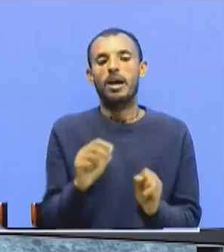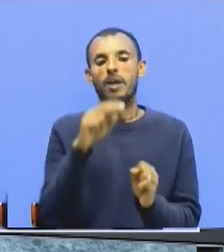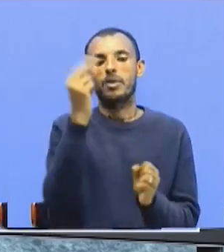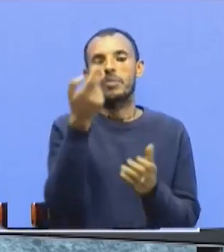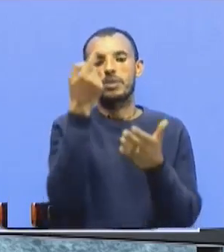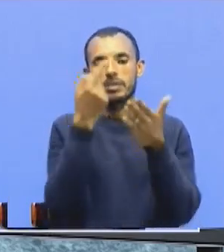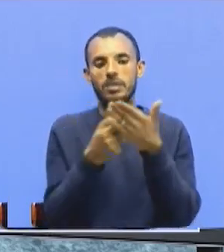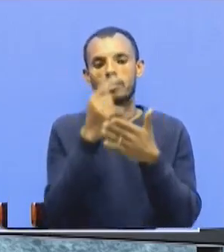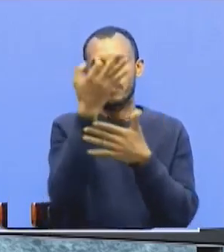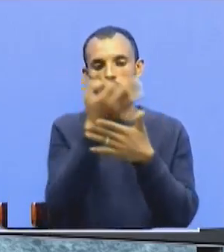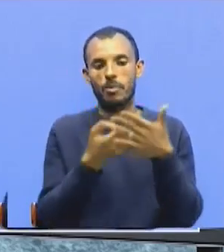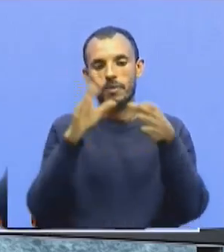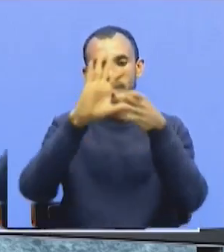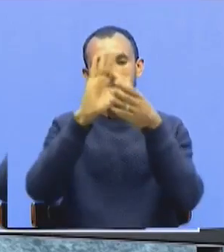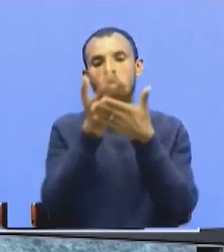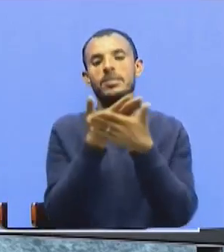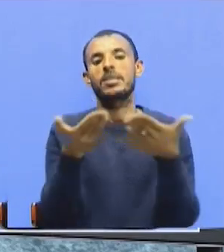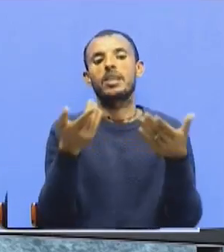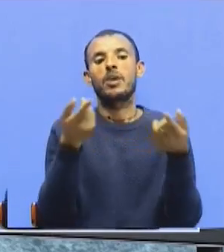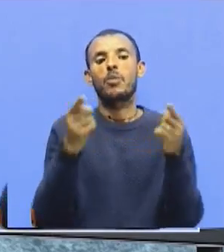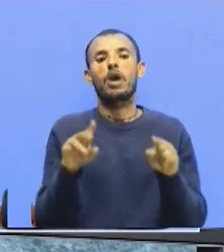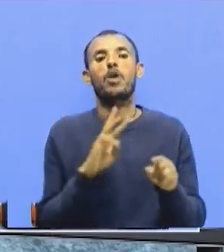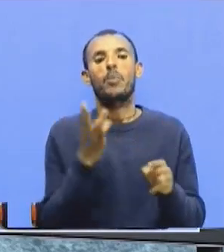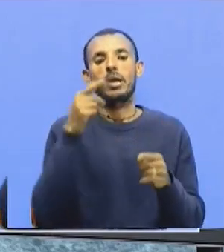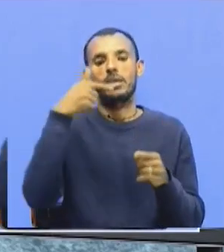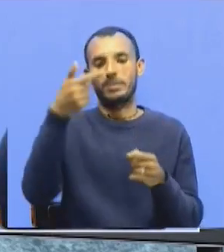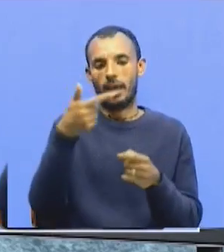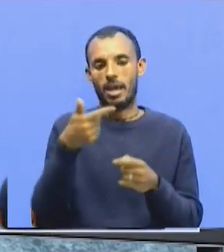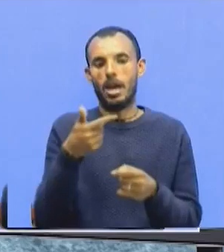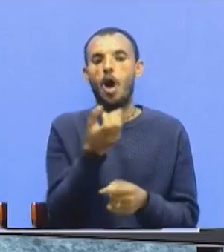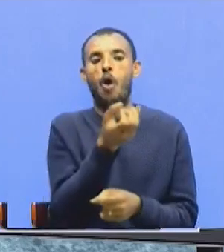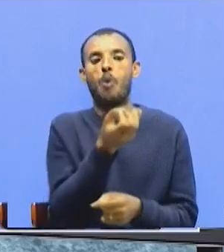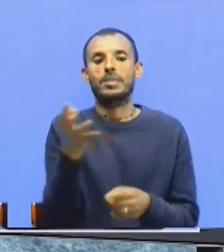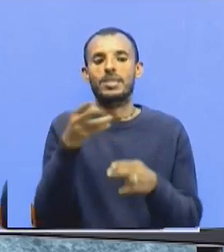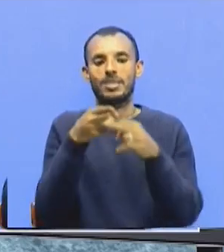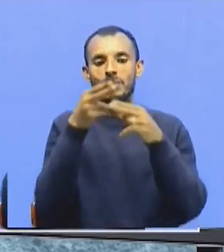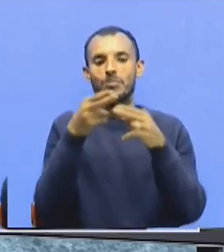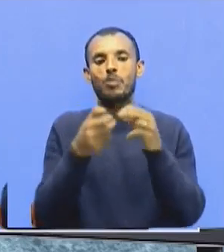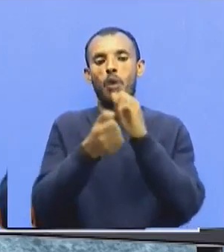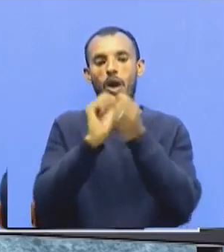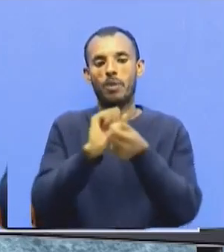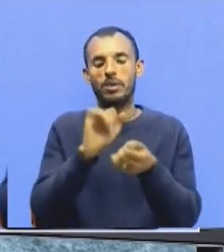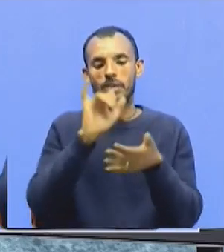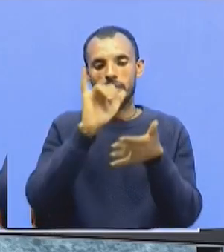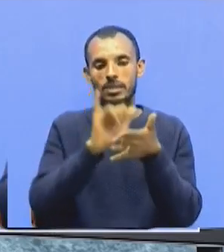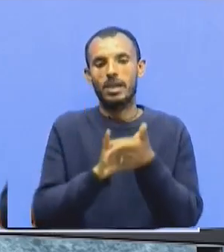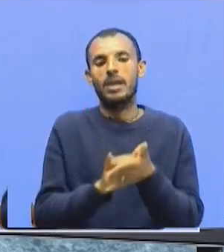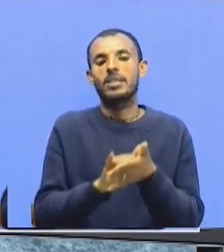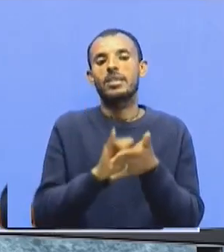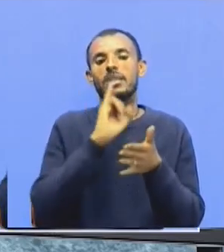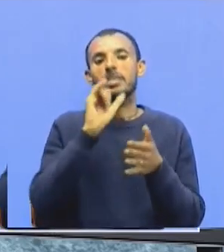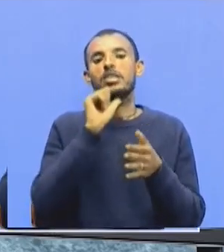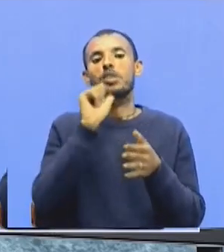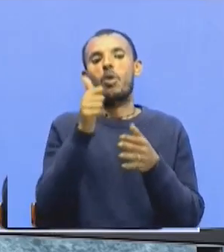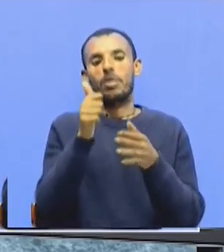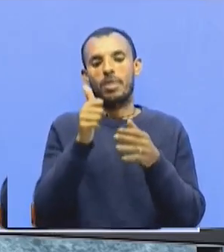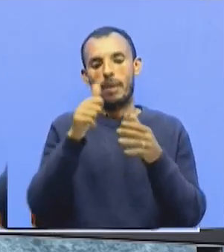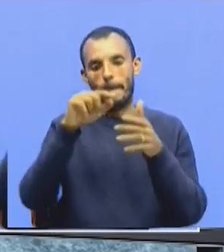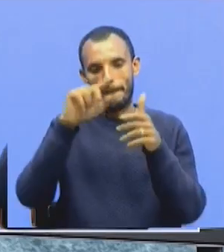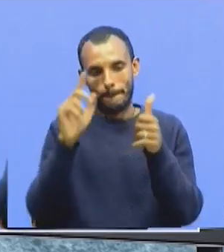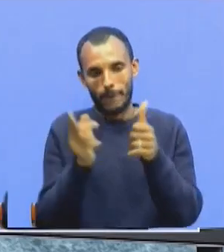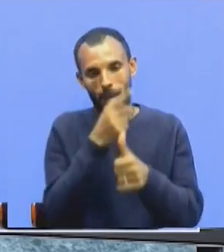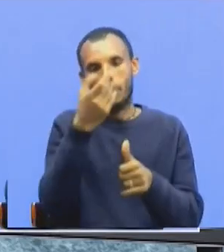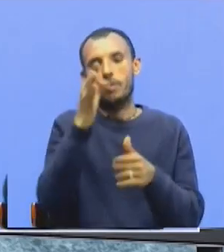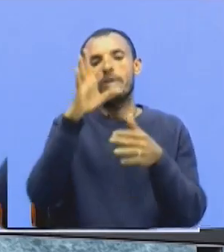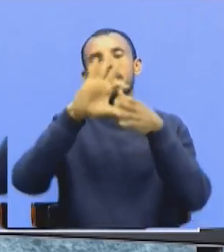of sentence. So, when we said object pronoun, that comes not the beginning of the sentence, not as a